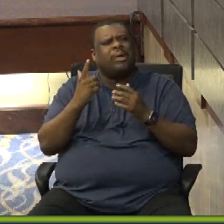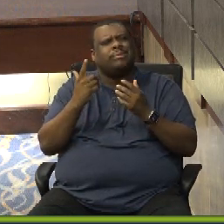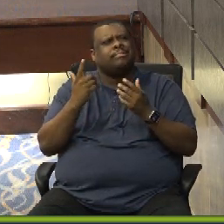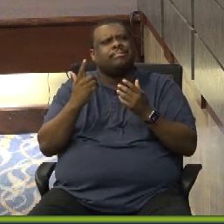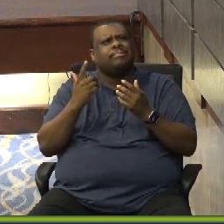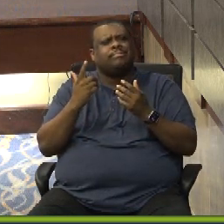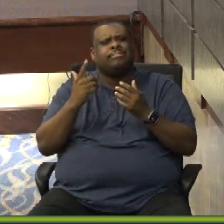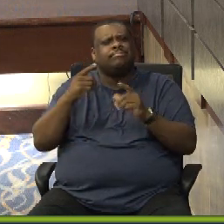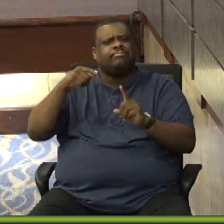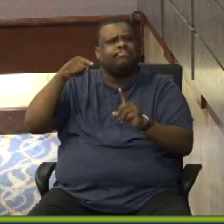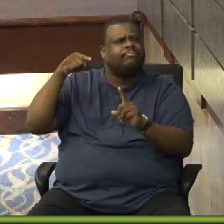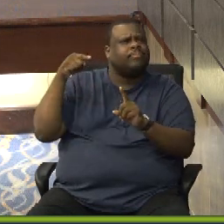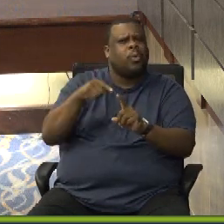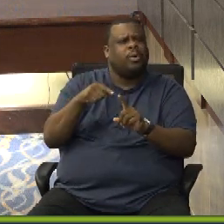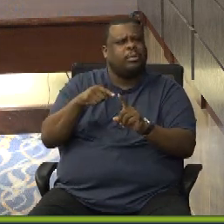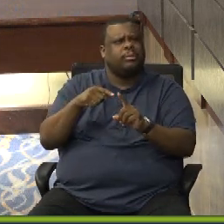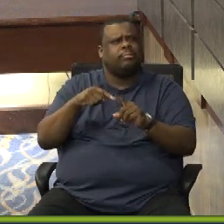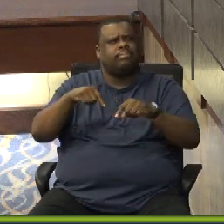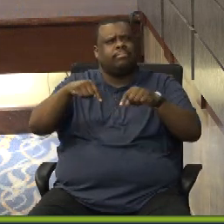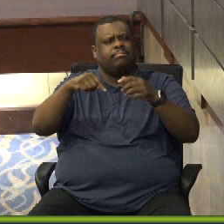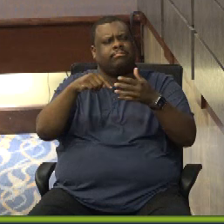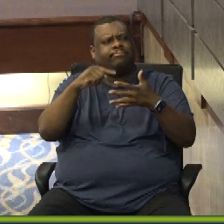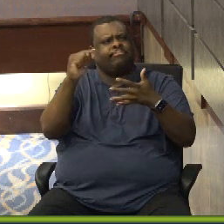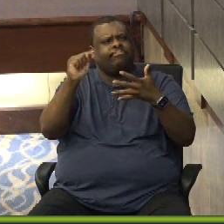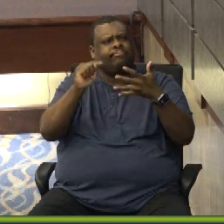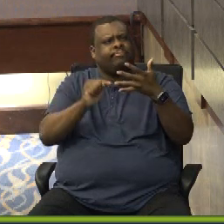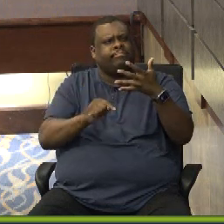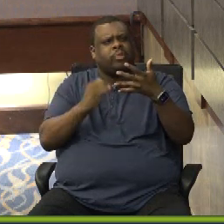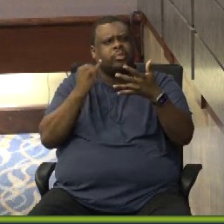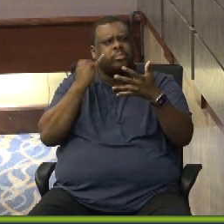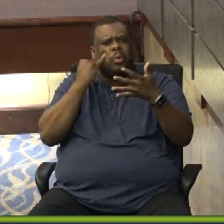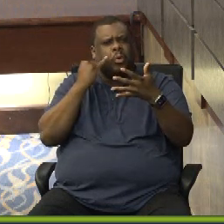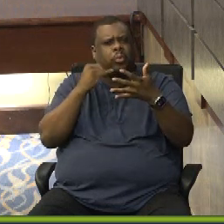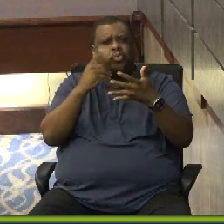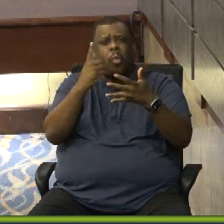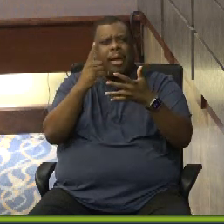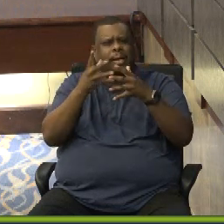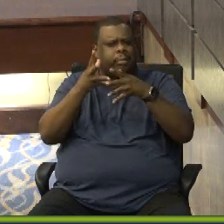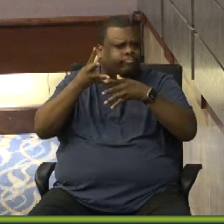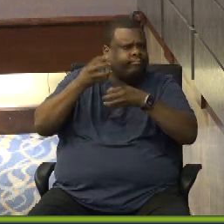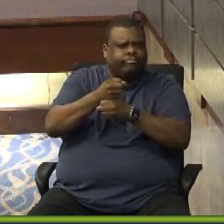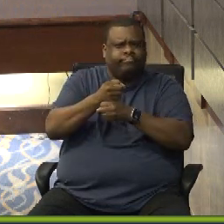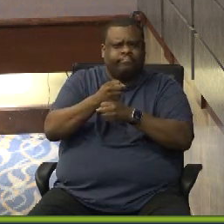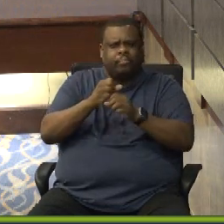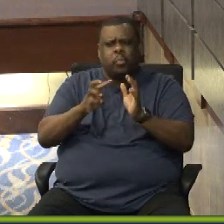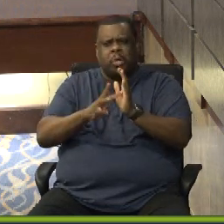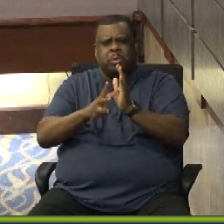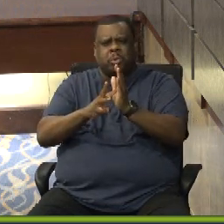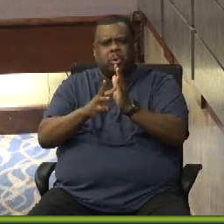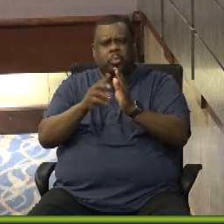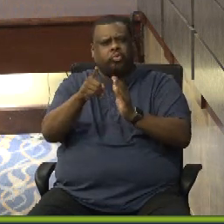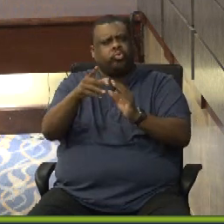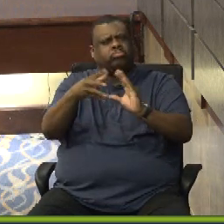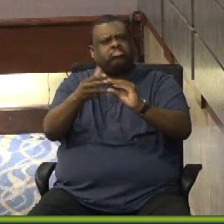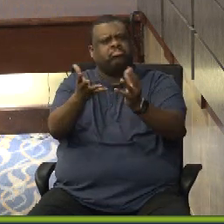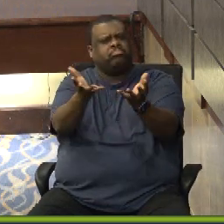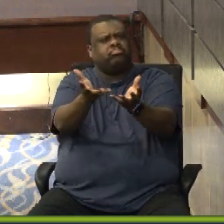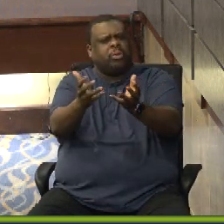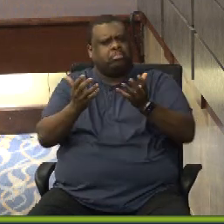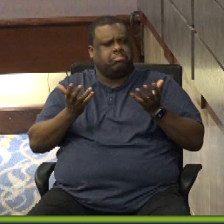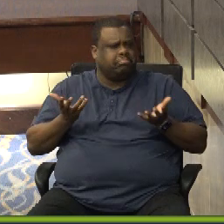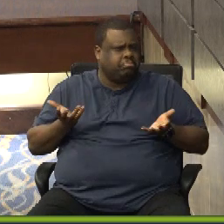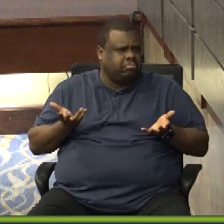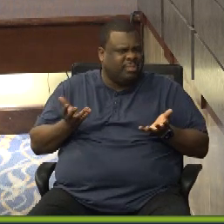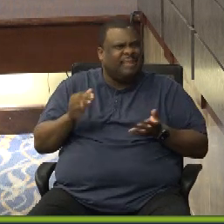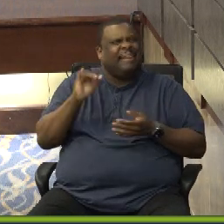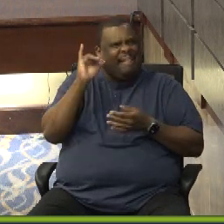right? Strategic foundations are great, but what's the one thing? If we have one chance to say something about Waco, what is it? And that's